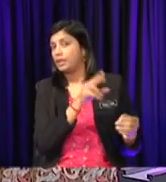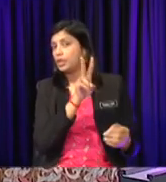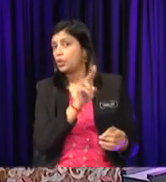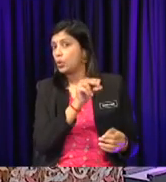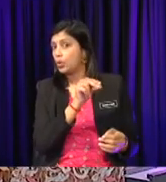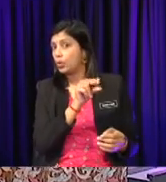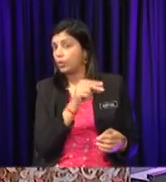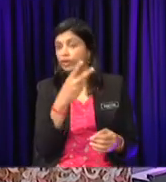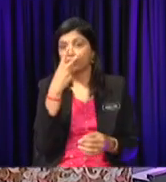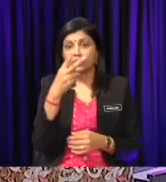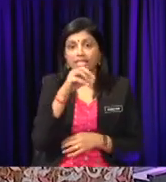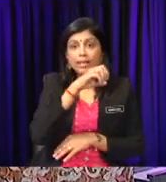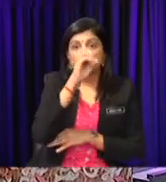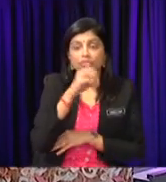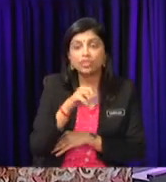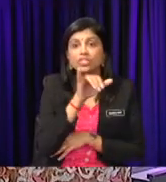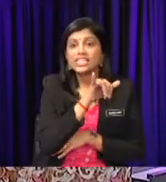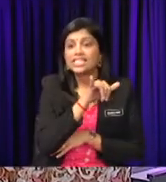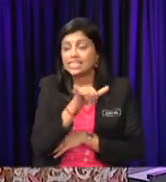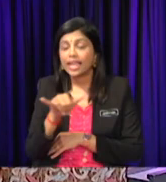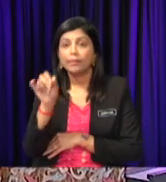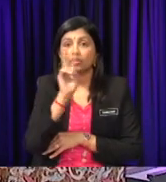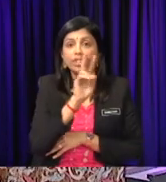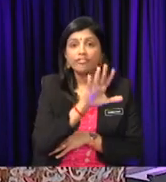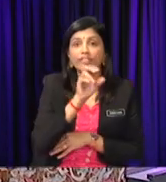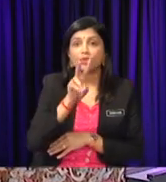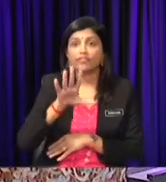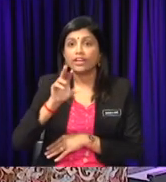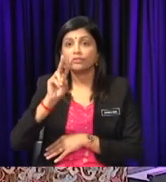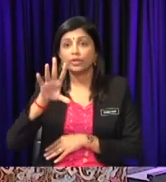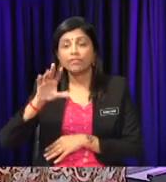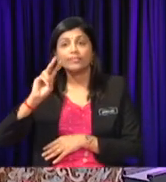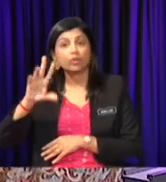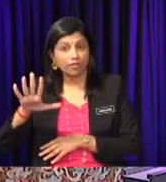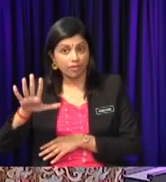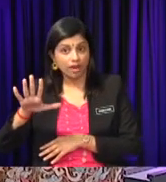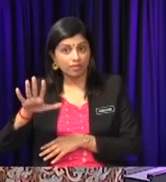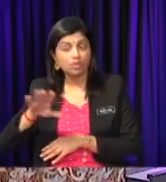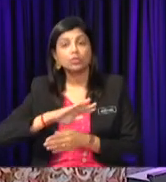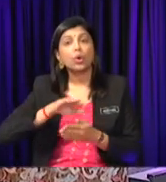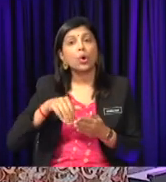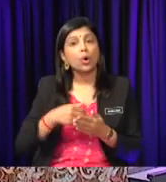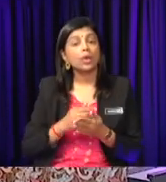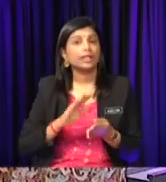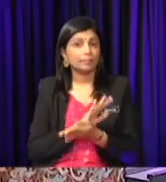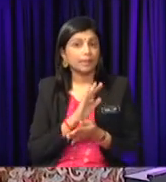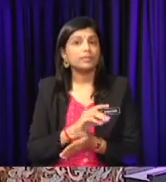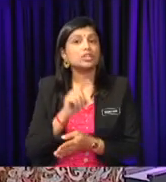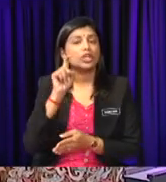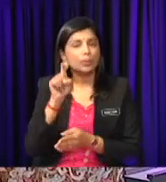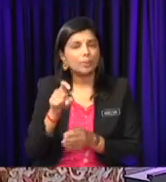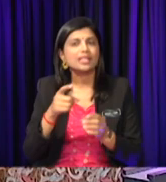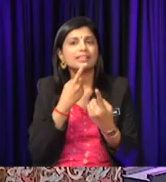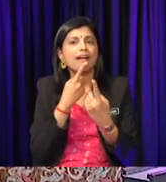now, if you look at the other papers, mm-hmm. Paper 1, 40 marks. Paper 2, 60 marks. Paper